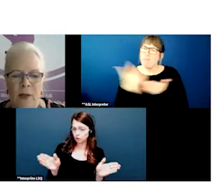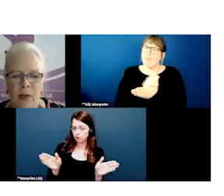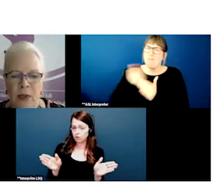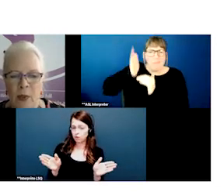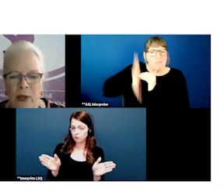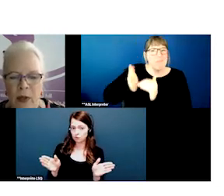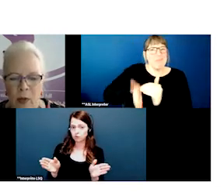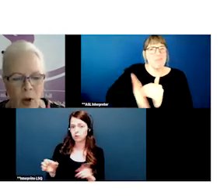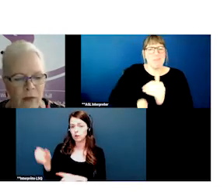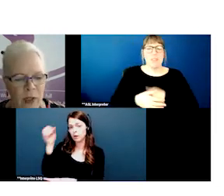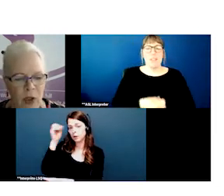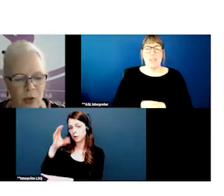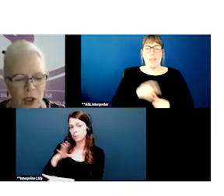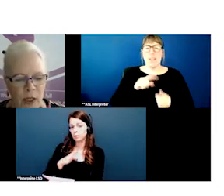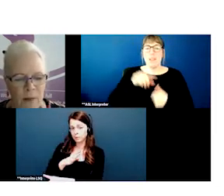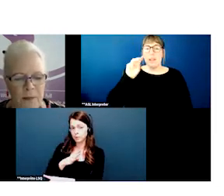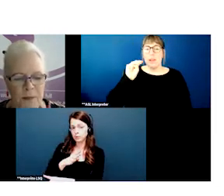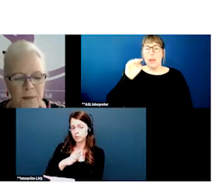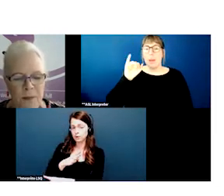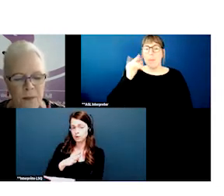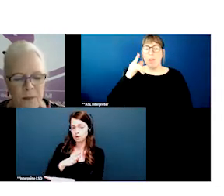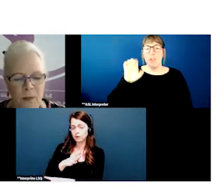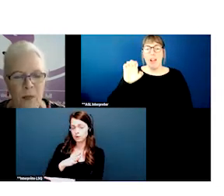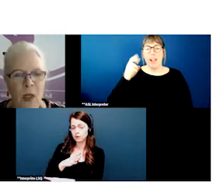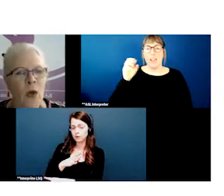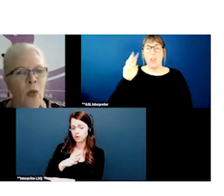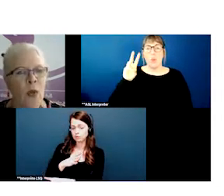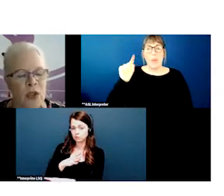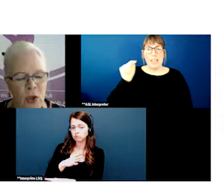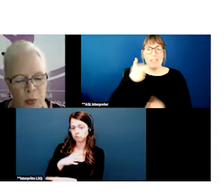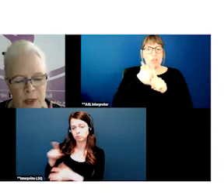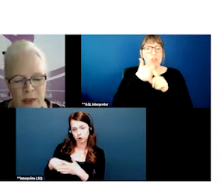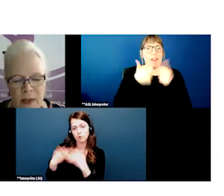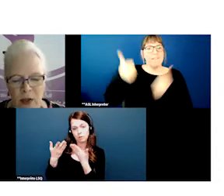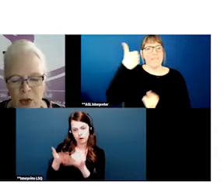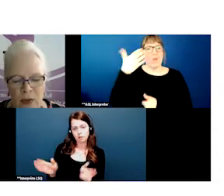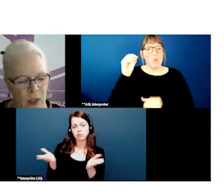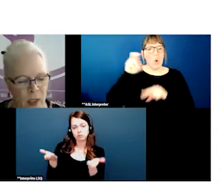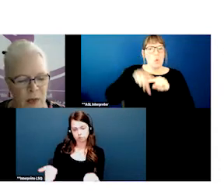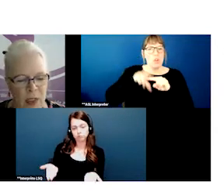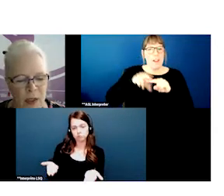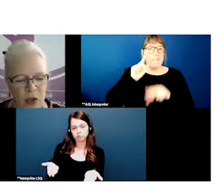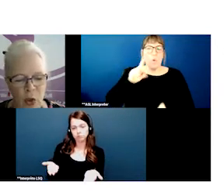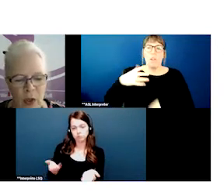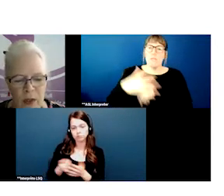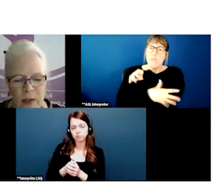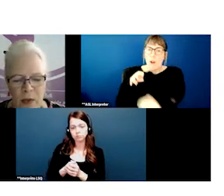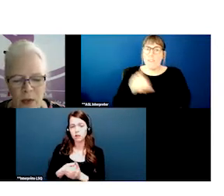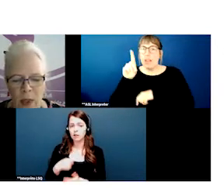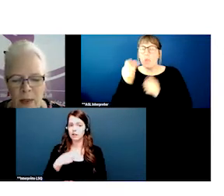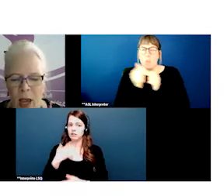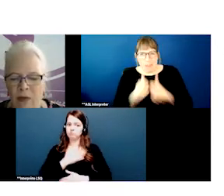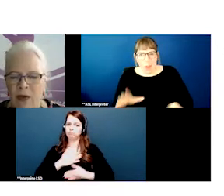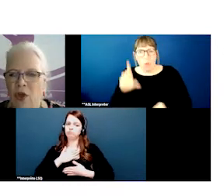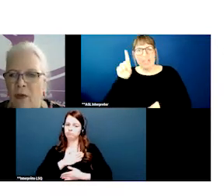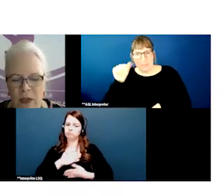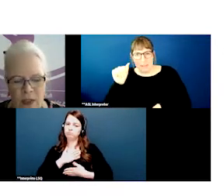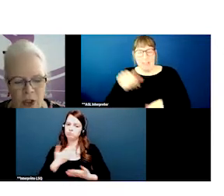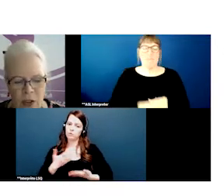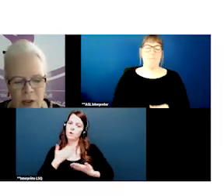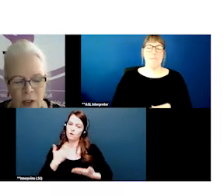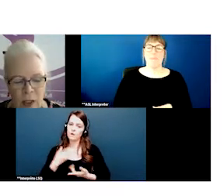Hewitt, Disability Without Poverty co-chair. We are so pleased that you took the time today to join us to have